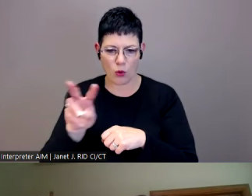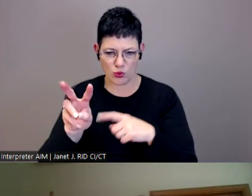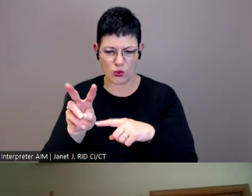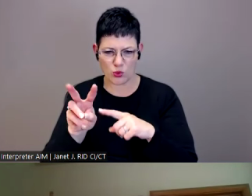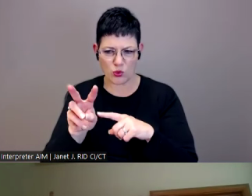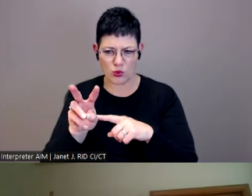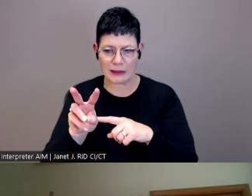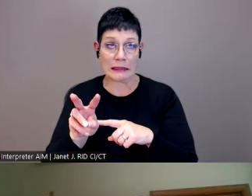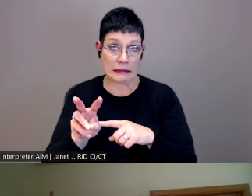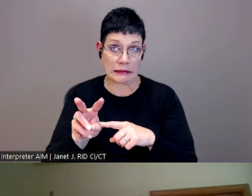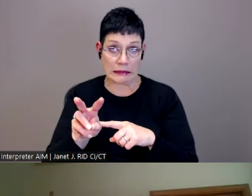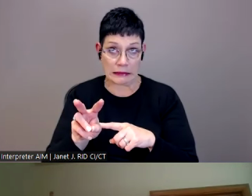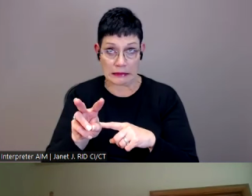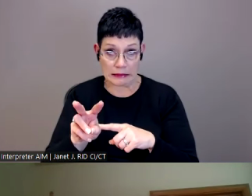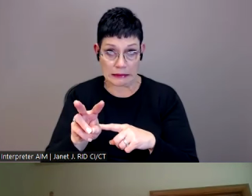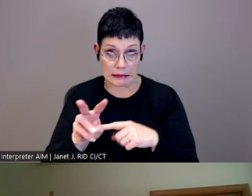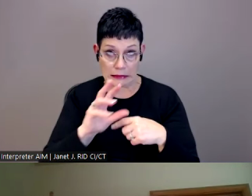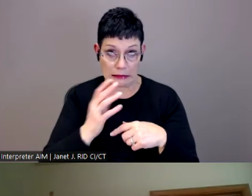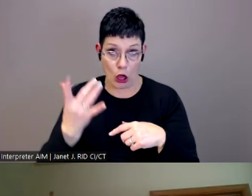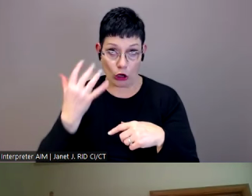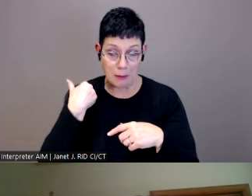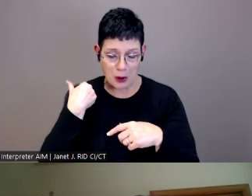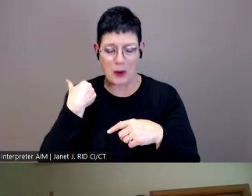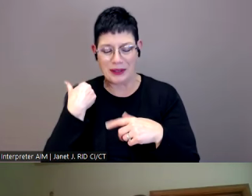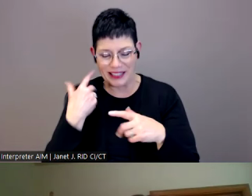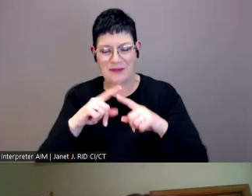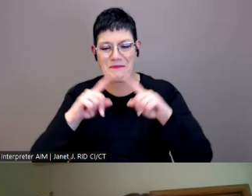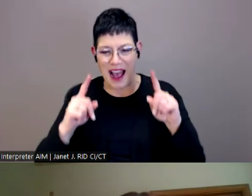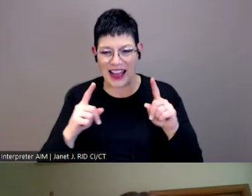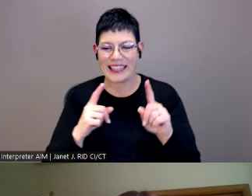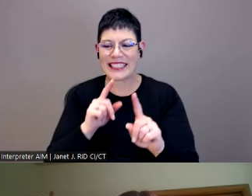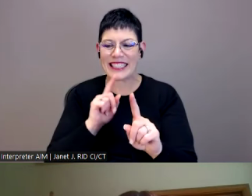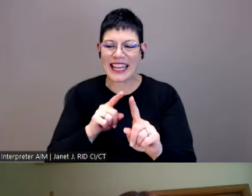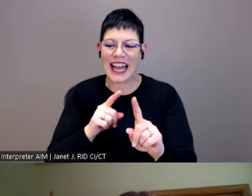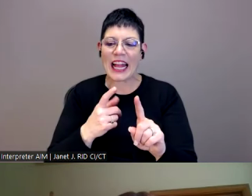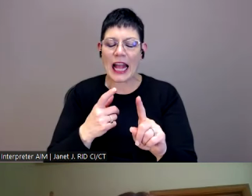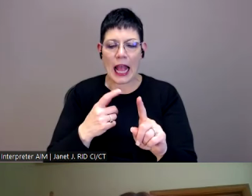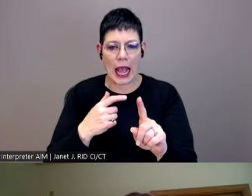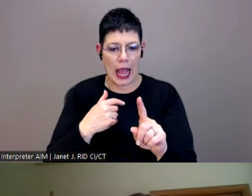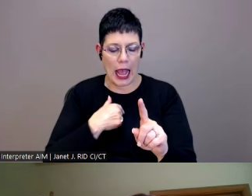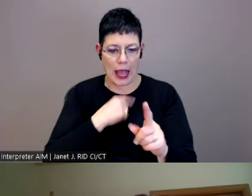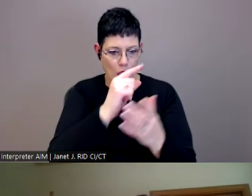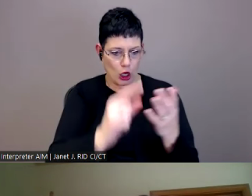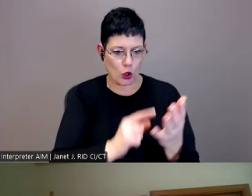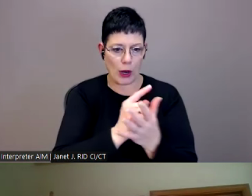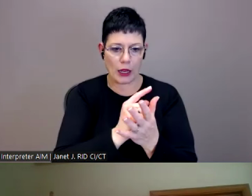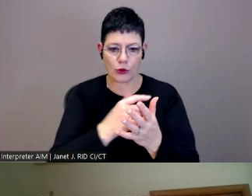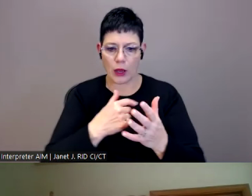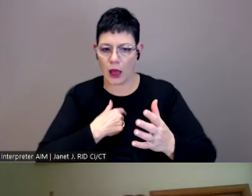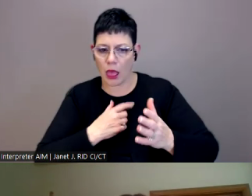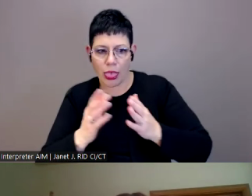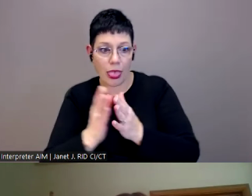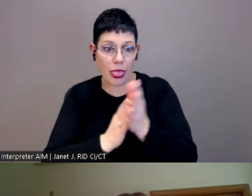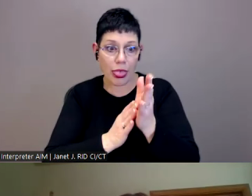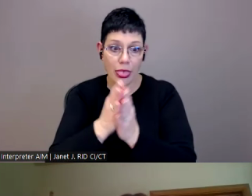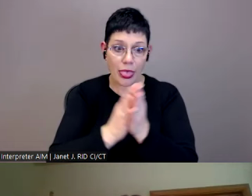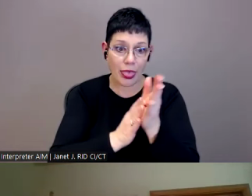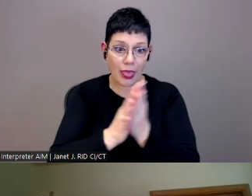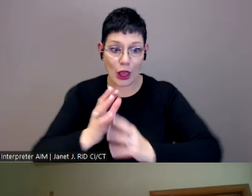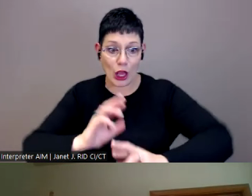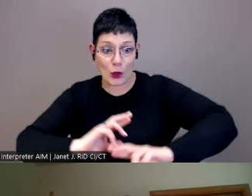Maybe dating myself there. But really what happened is I came right out of school, really bright-eyed and